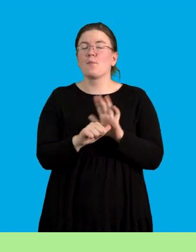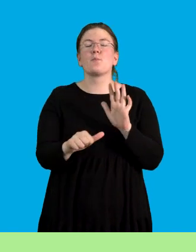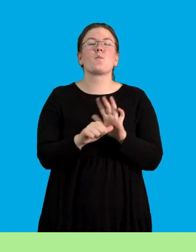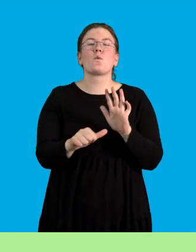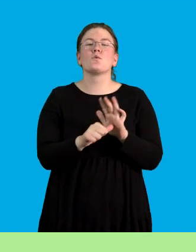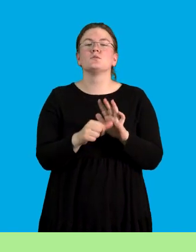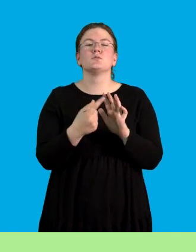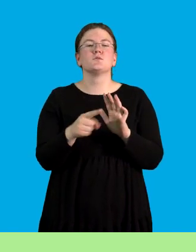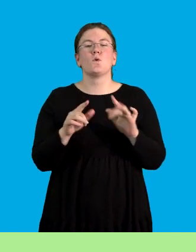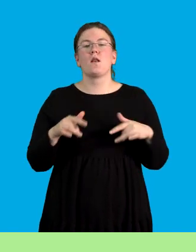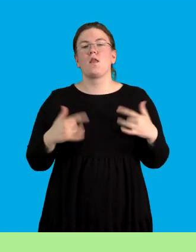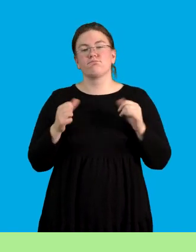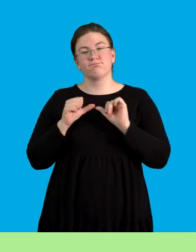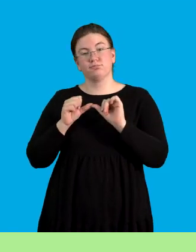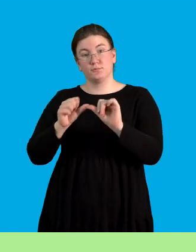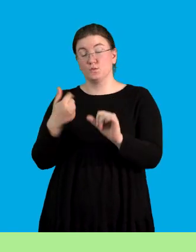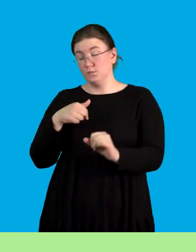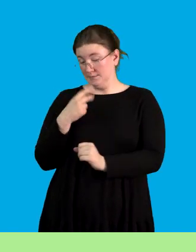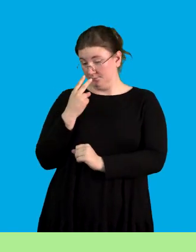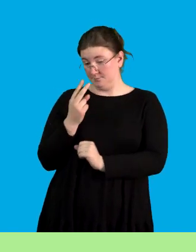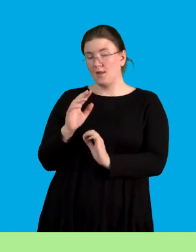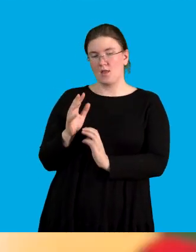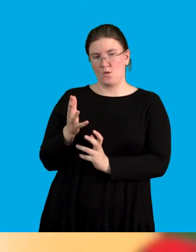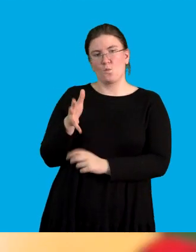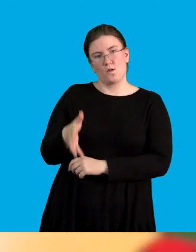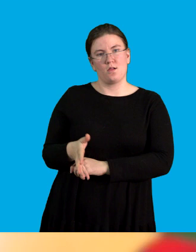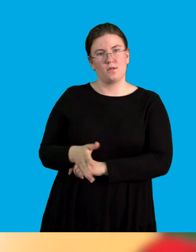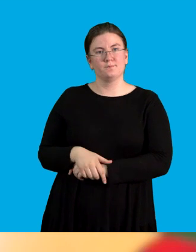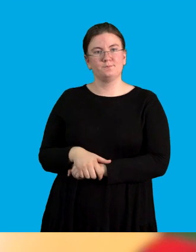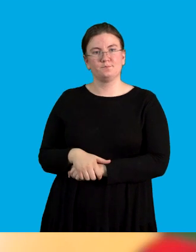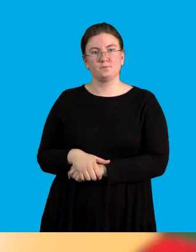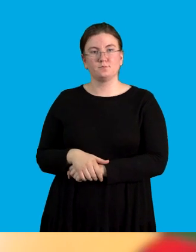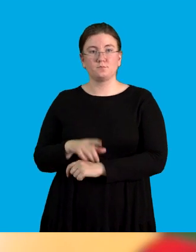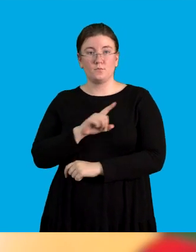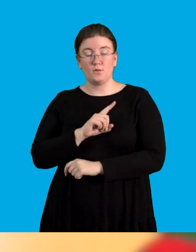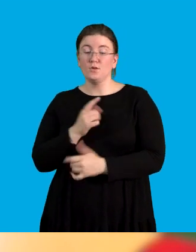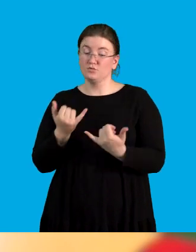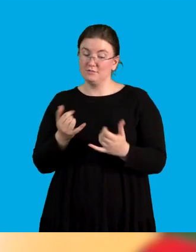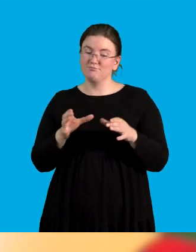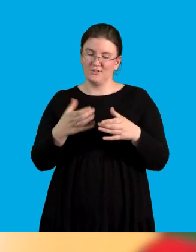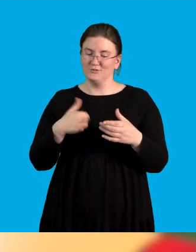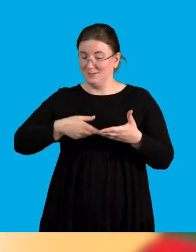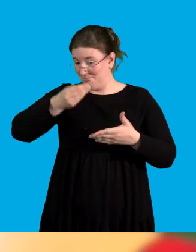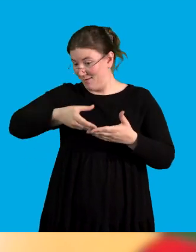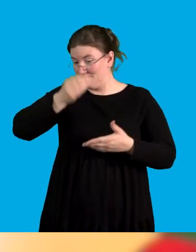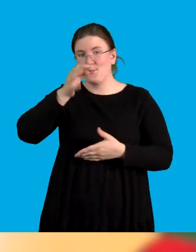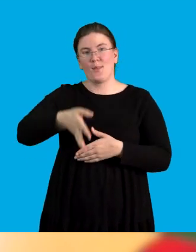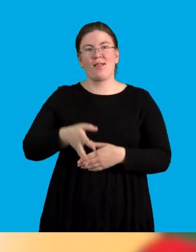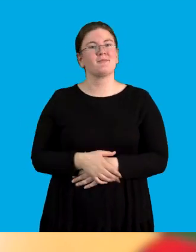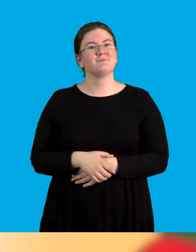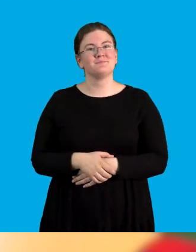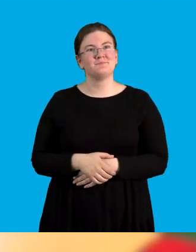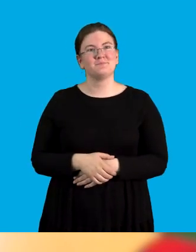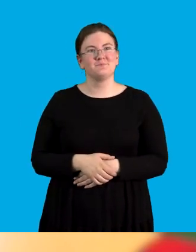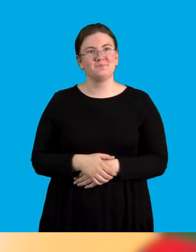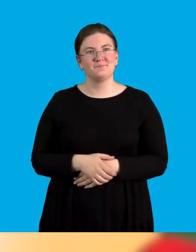for survival. And we will see how when we learn about these microorganisms in today's lesson.